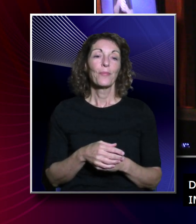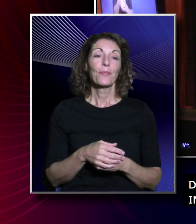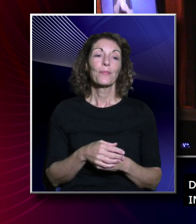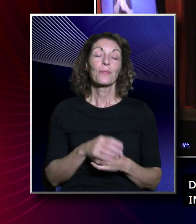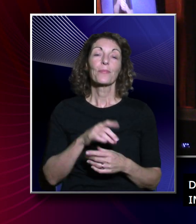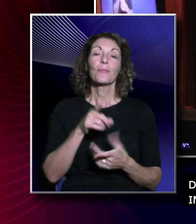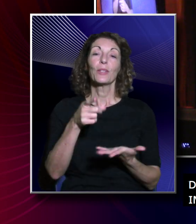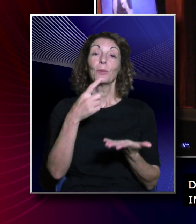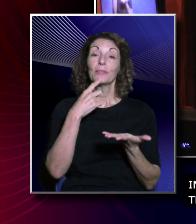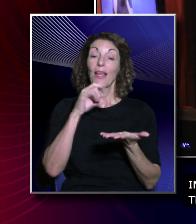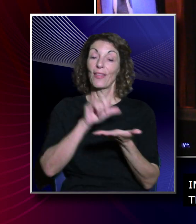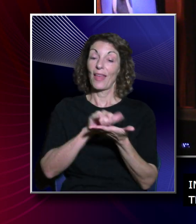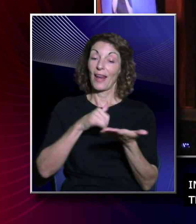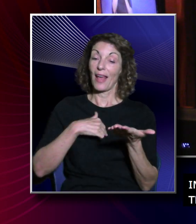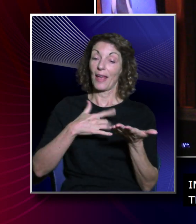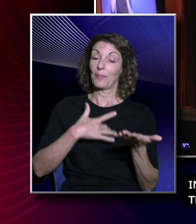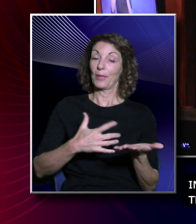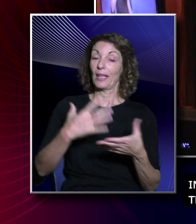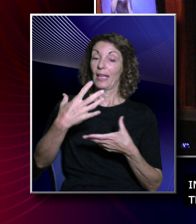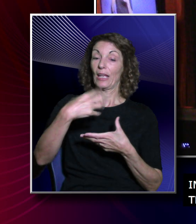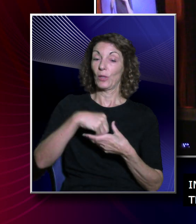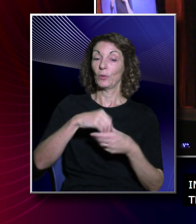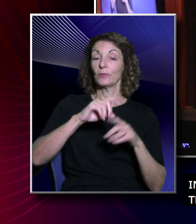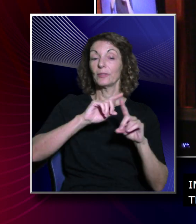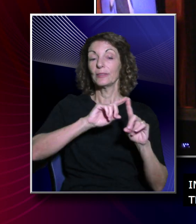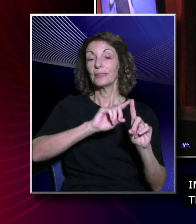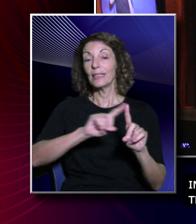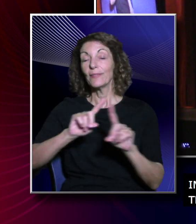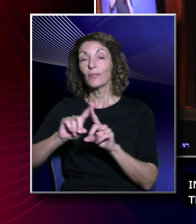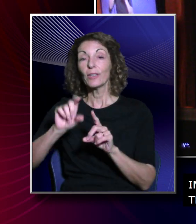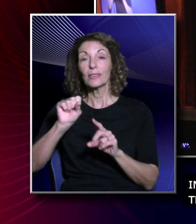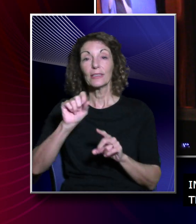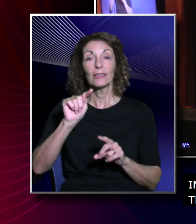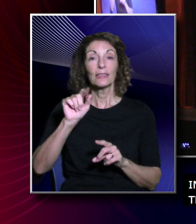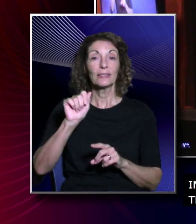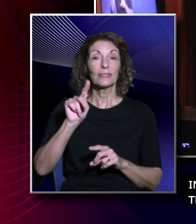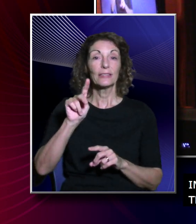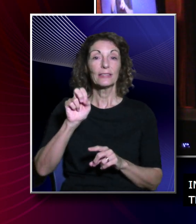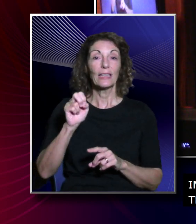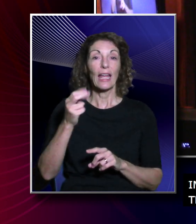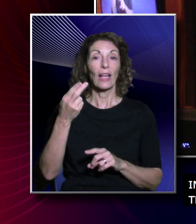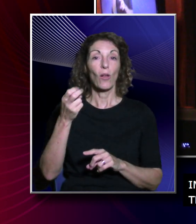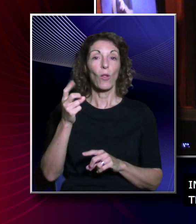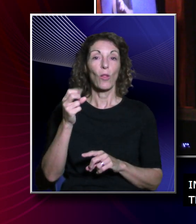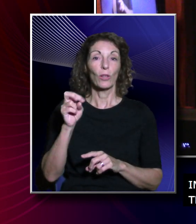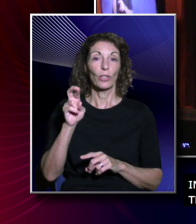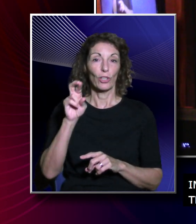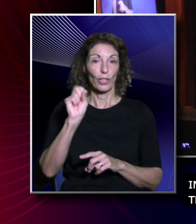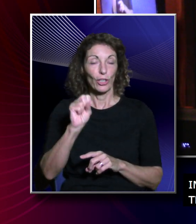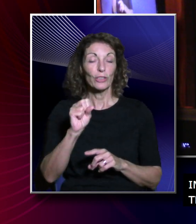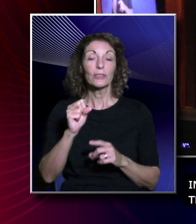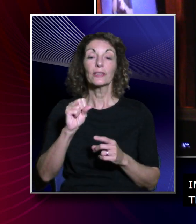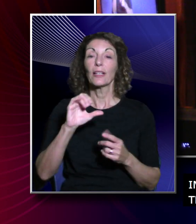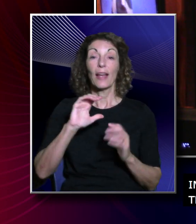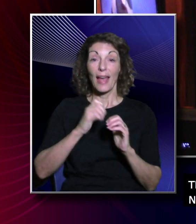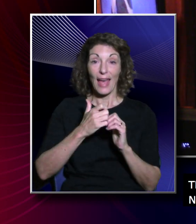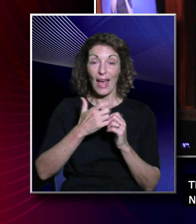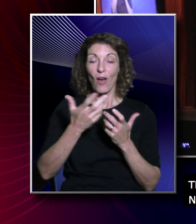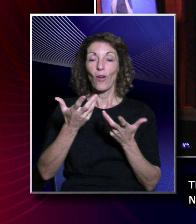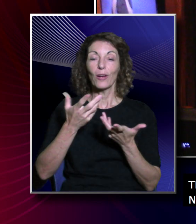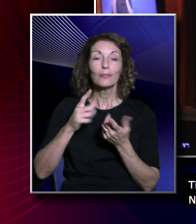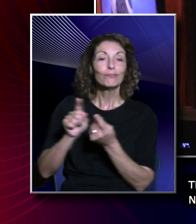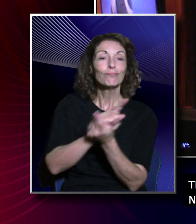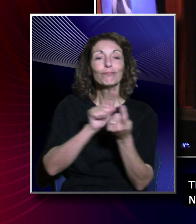that I include different stakeholders' engagement by networking with them, and that